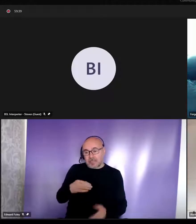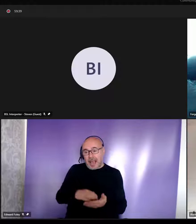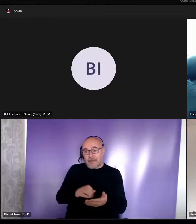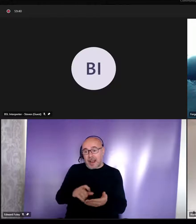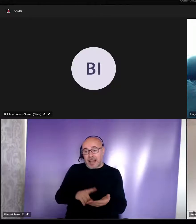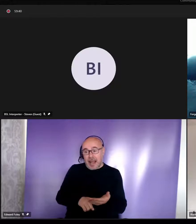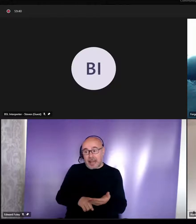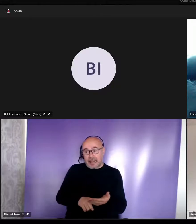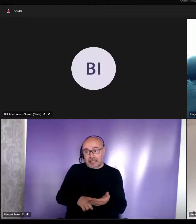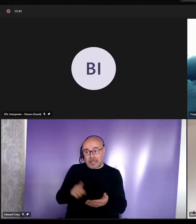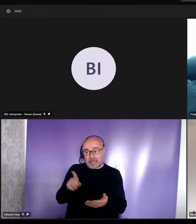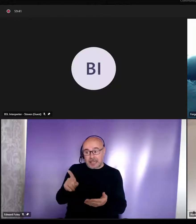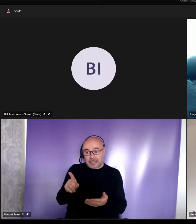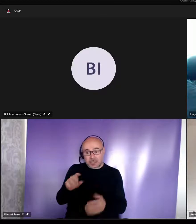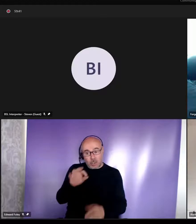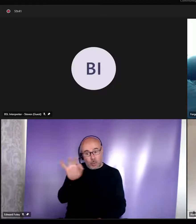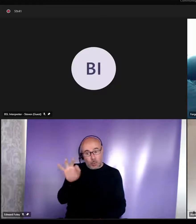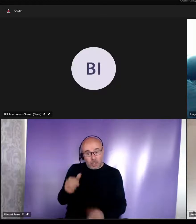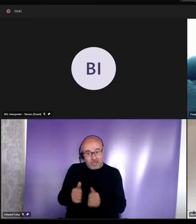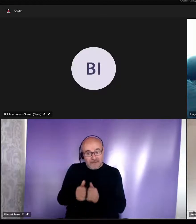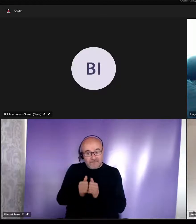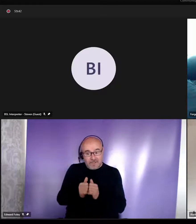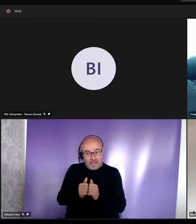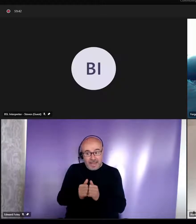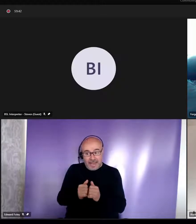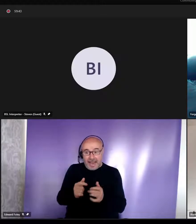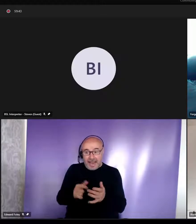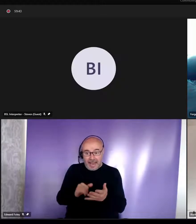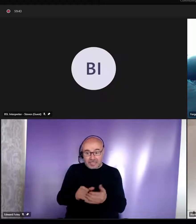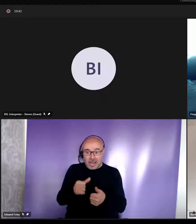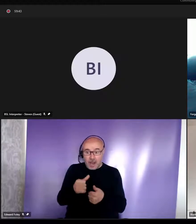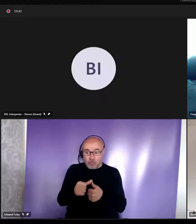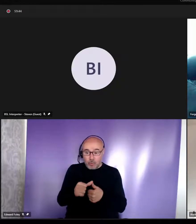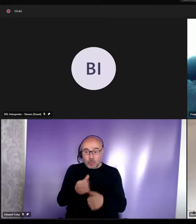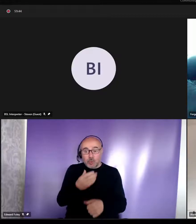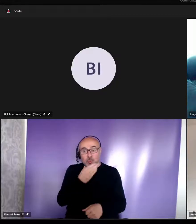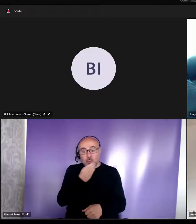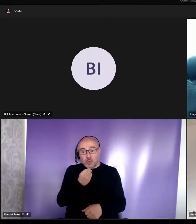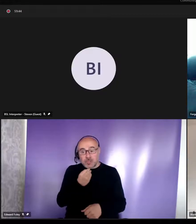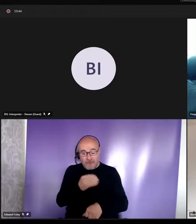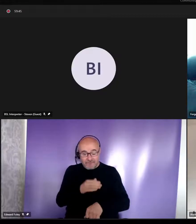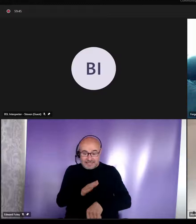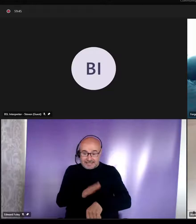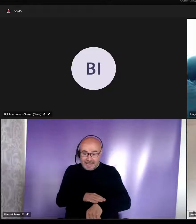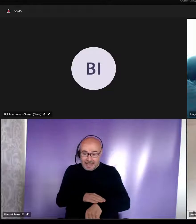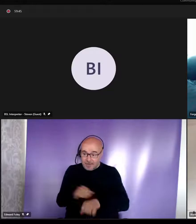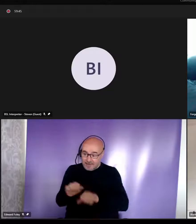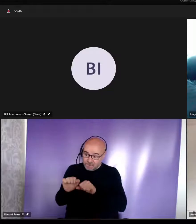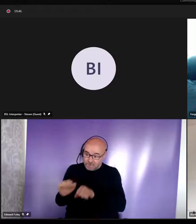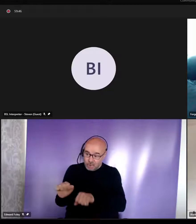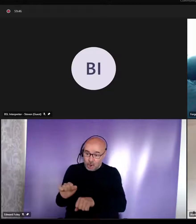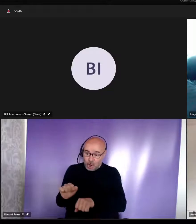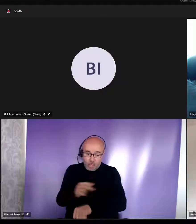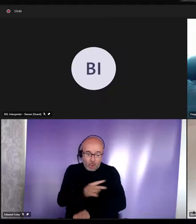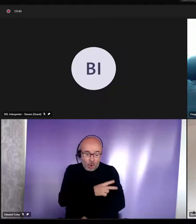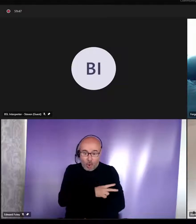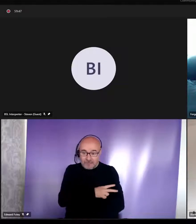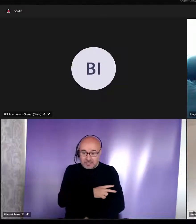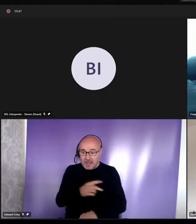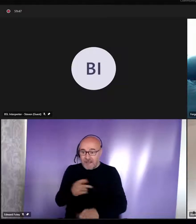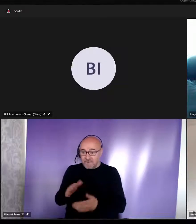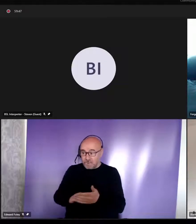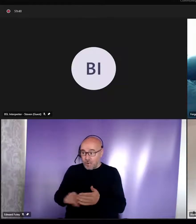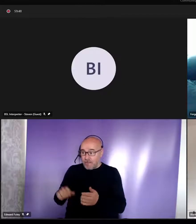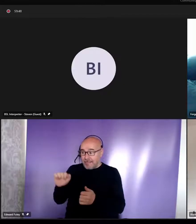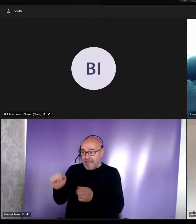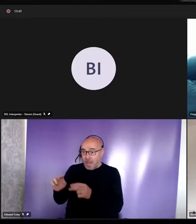is it really a good use of officers' time and also financially to travel from their home to, say, pick a pool car up